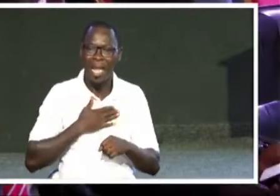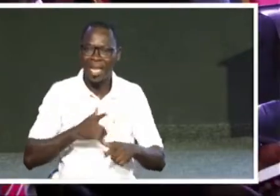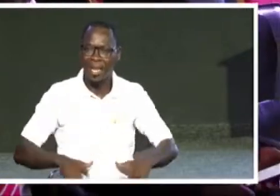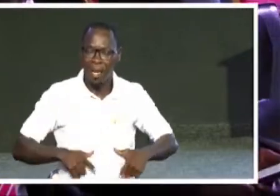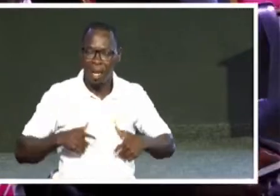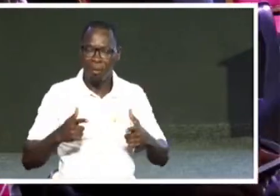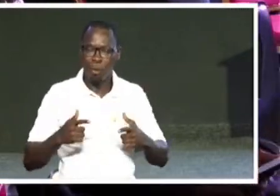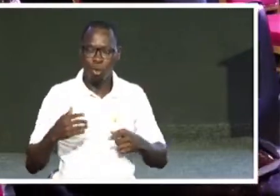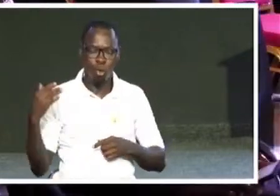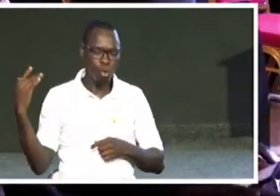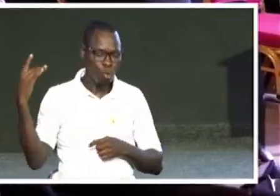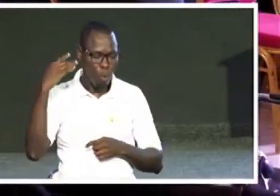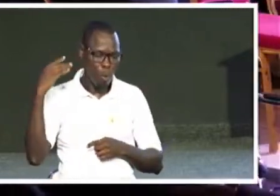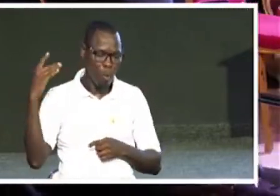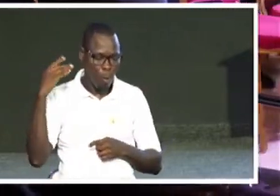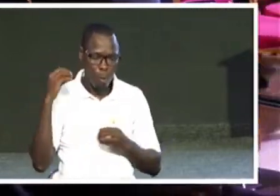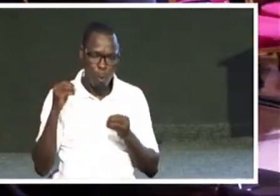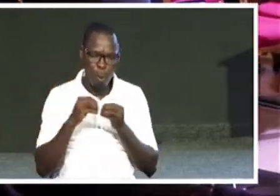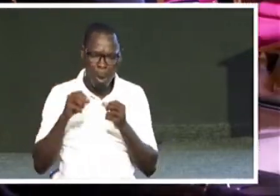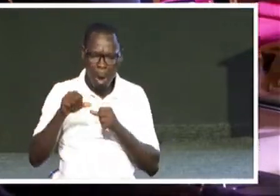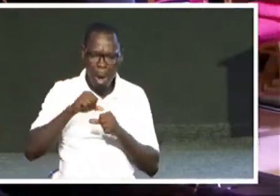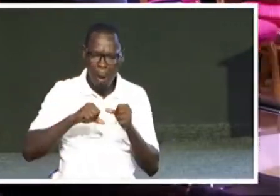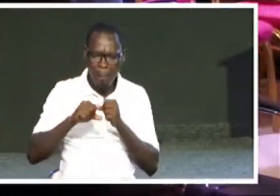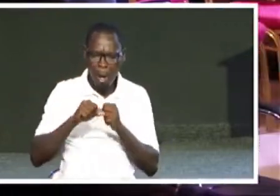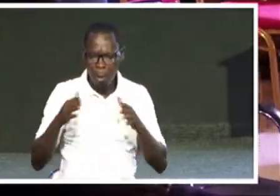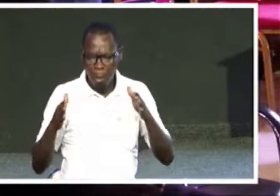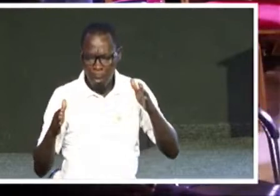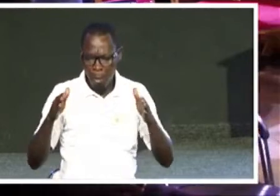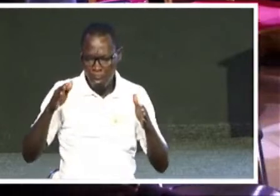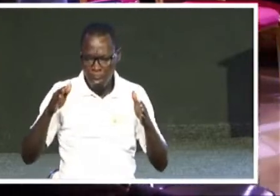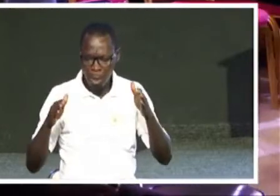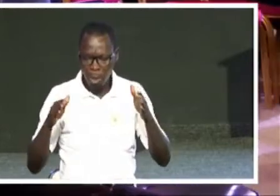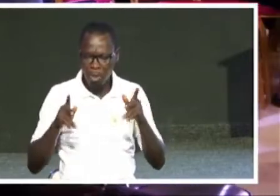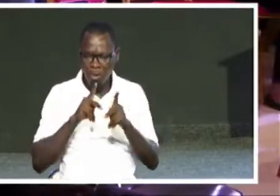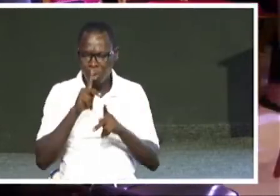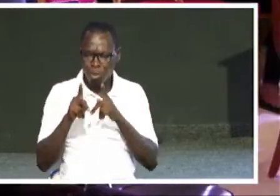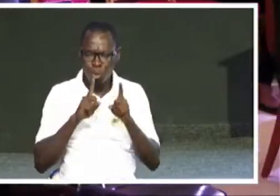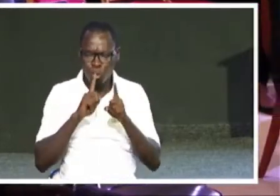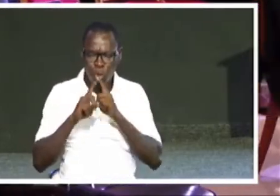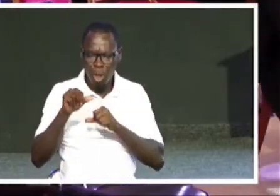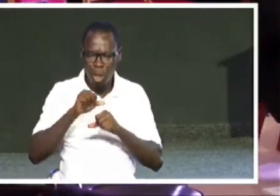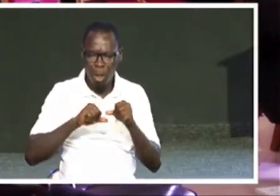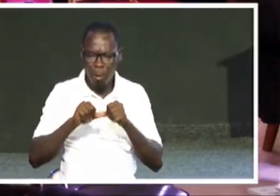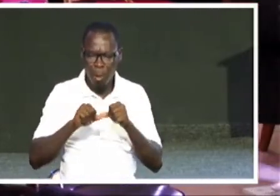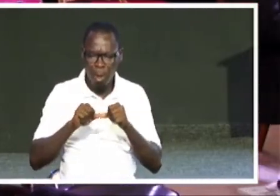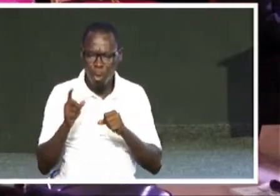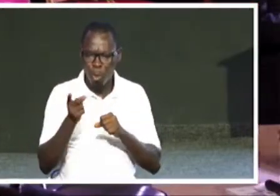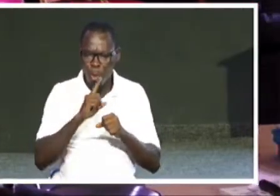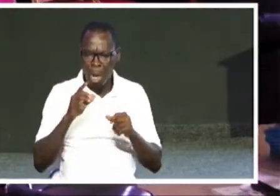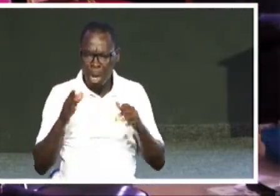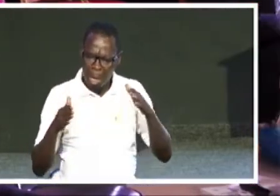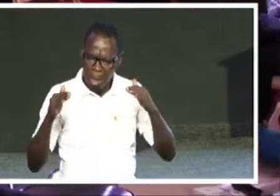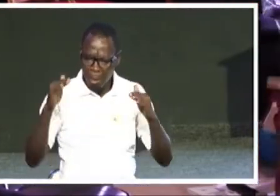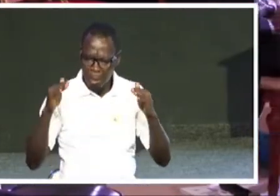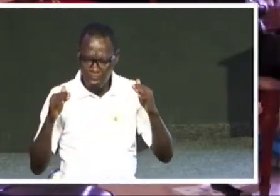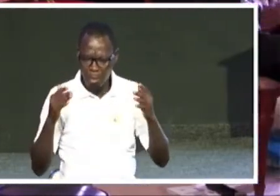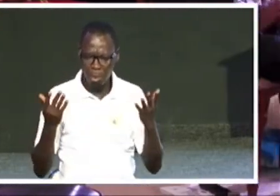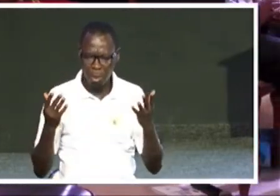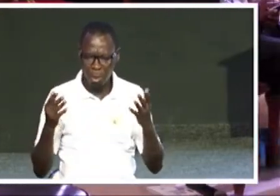So you hear more now about the balance. People used to talk about work-life balance. Now we've moved